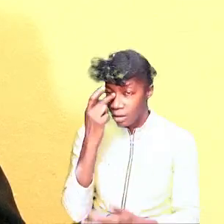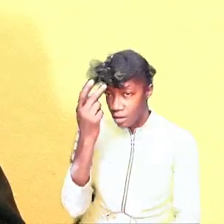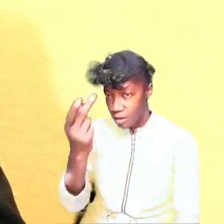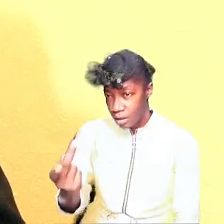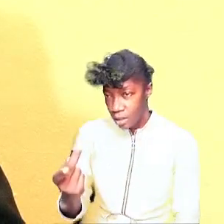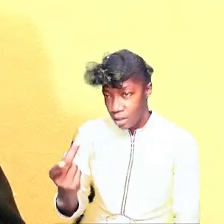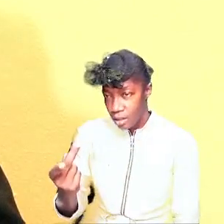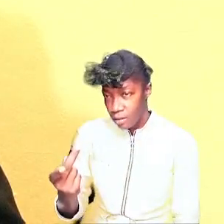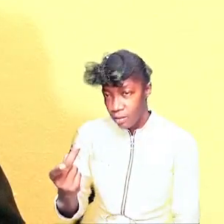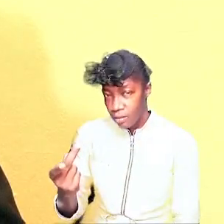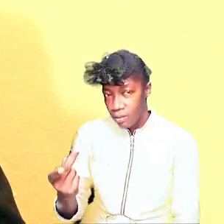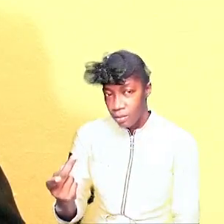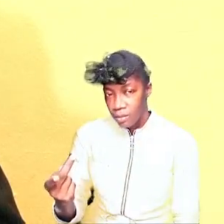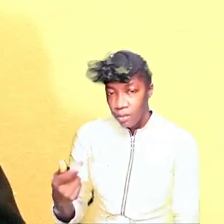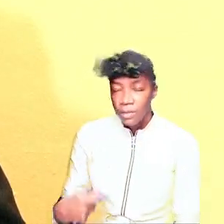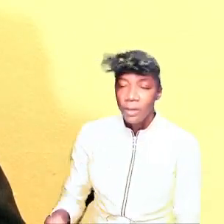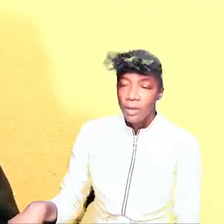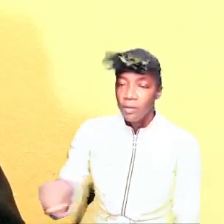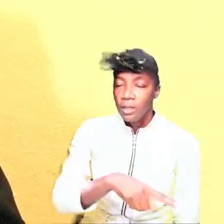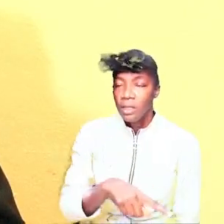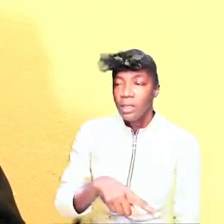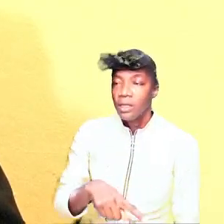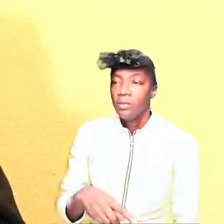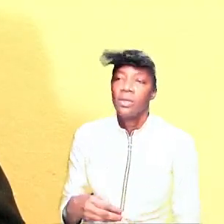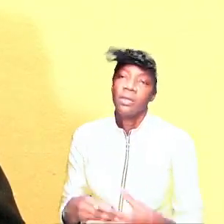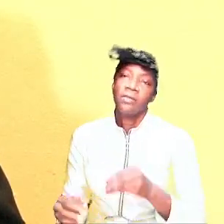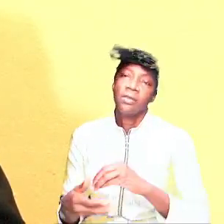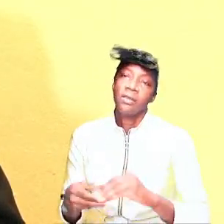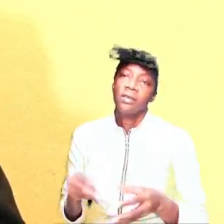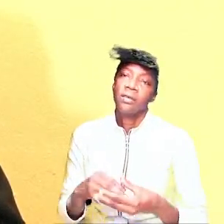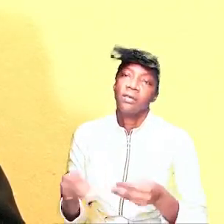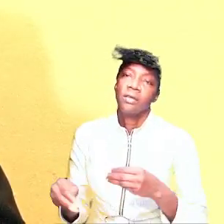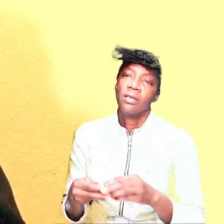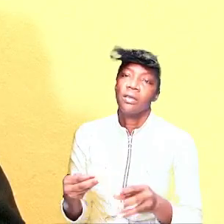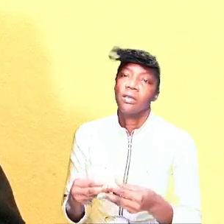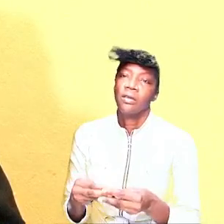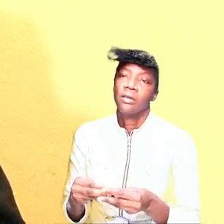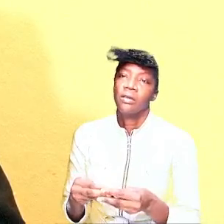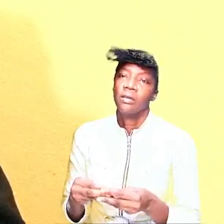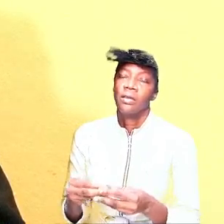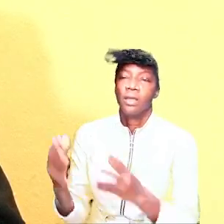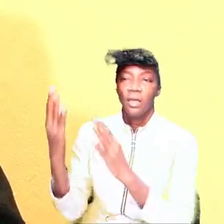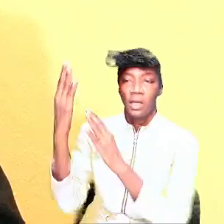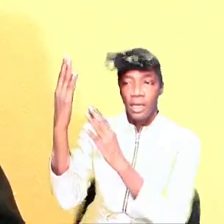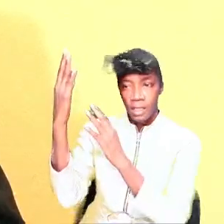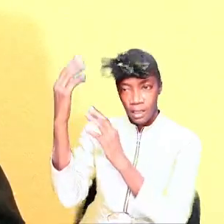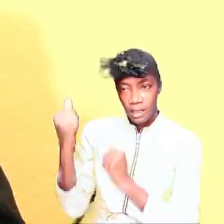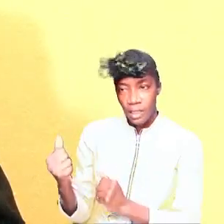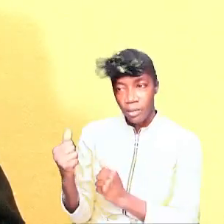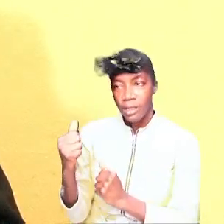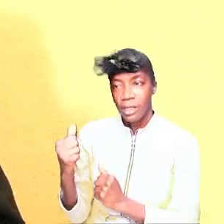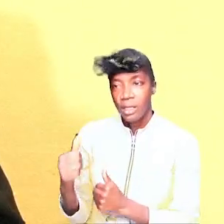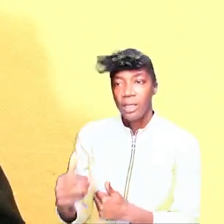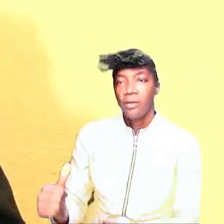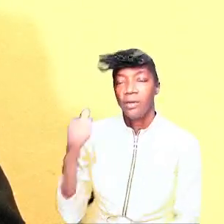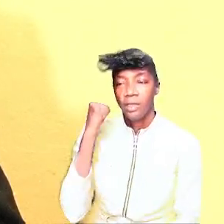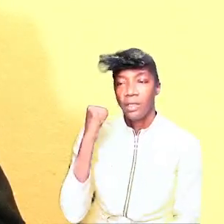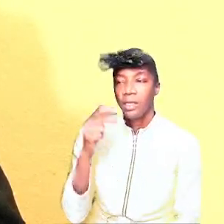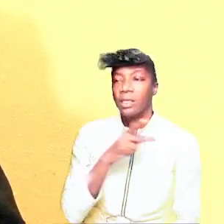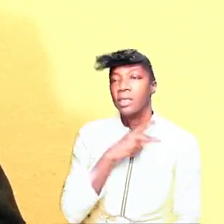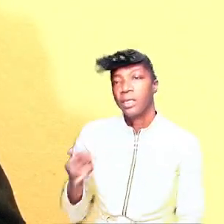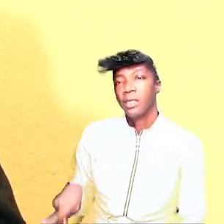we have been on the series, The Accepted and the Rejected